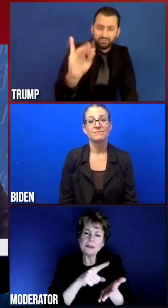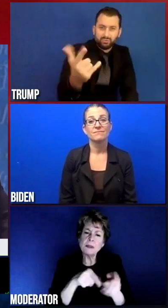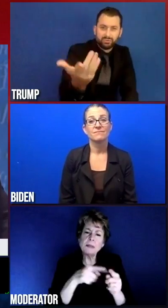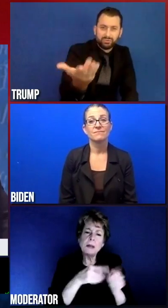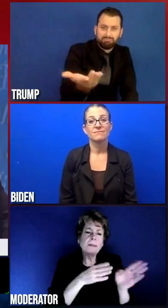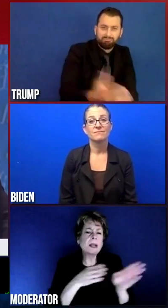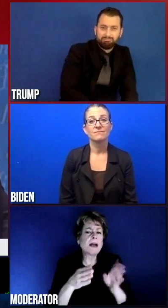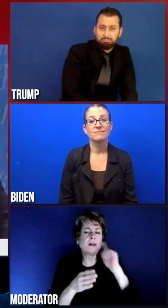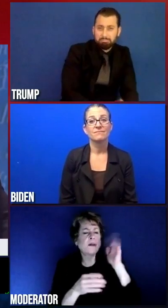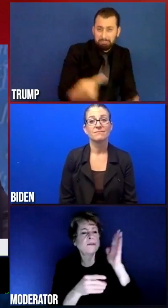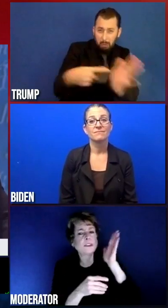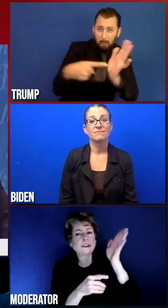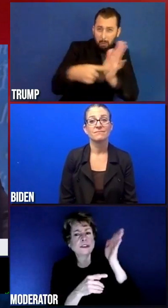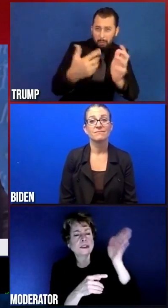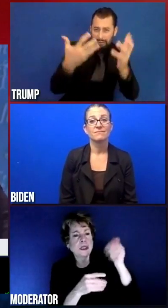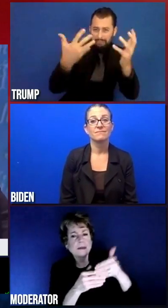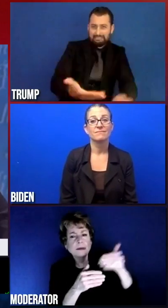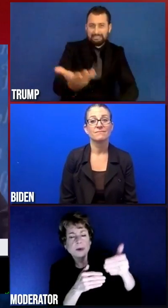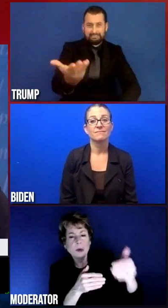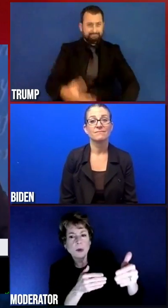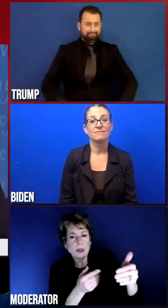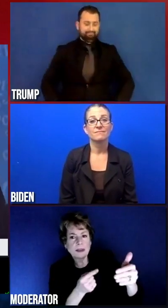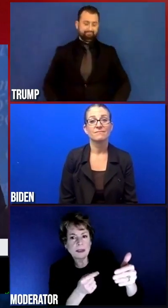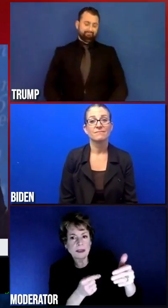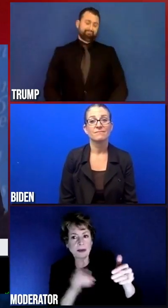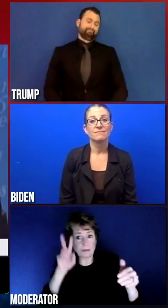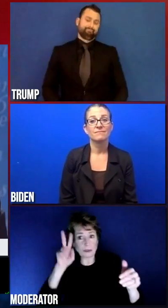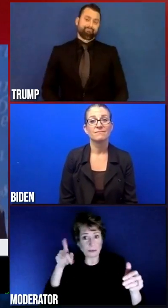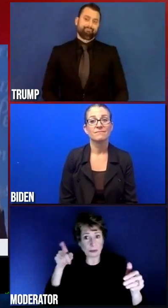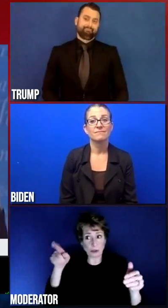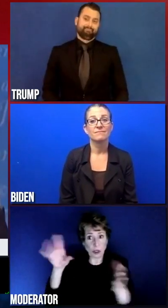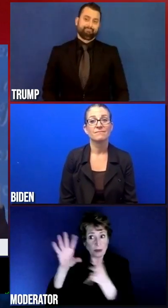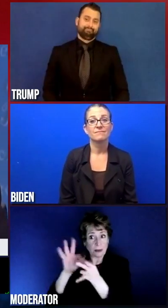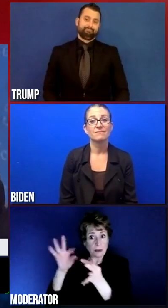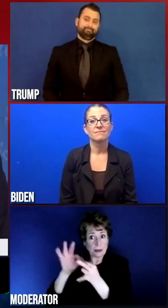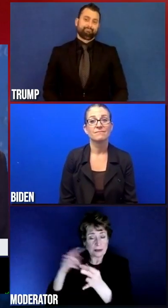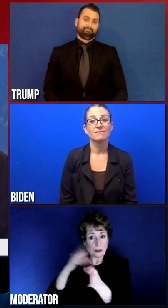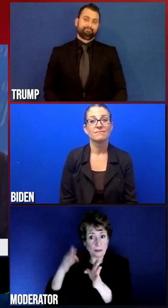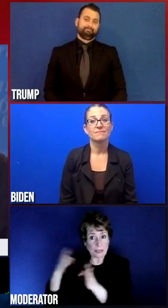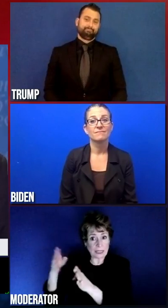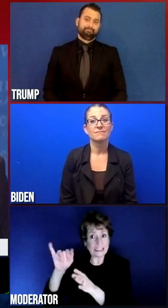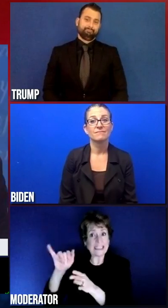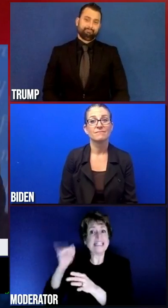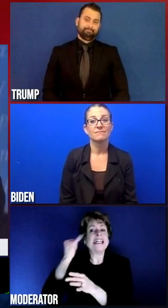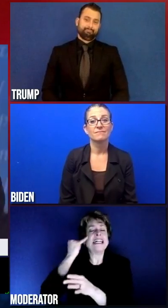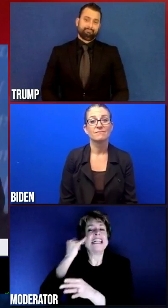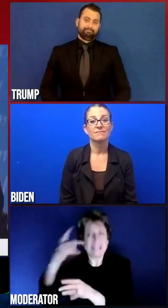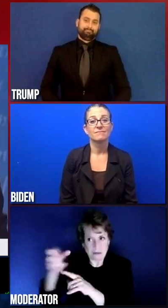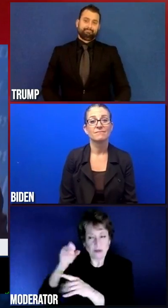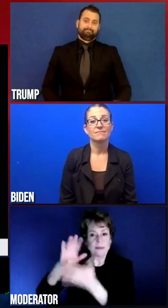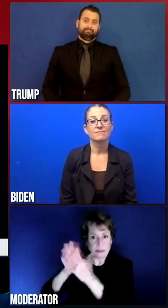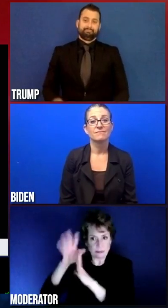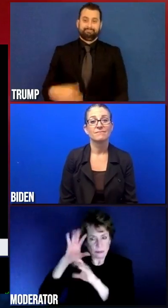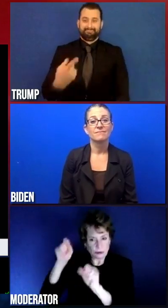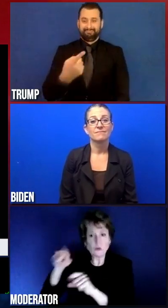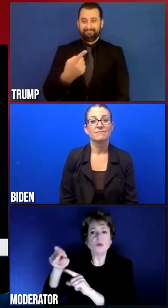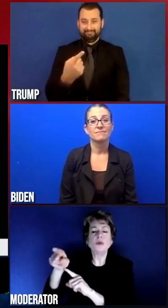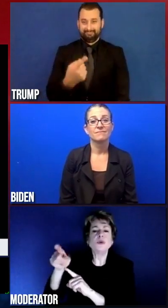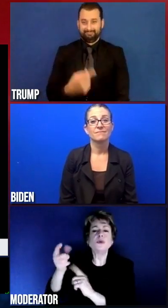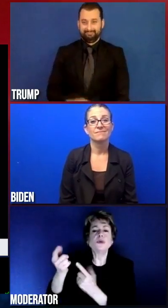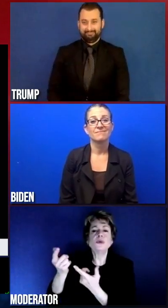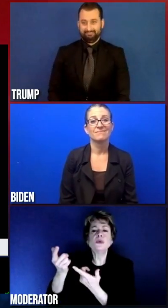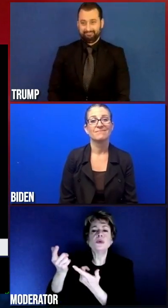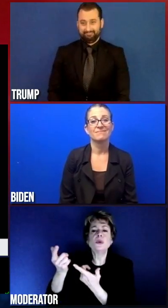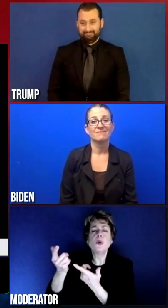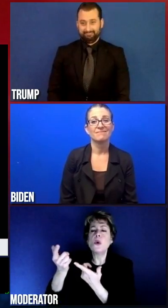Vice President, your economic plan, if you were to be elected president, focuses a lot on big government, big taxes, big